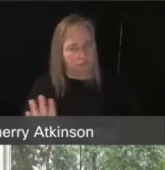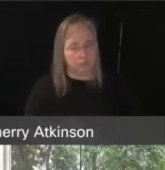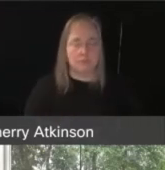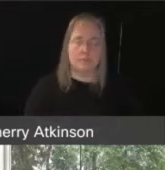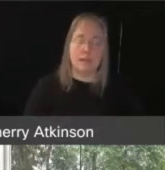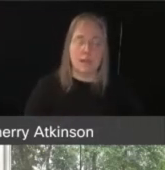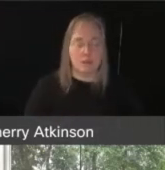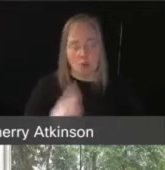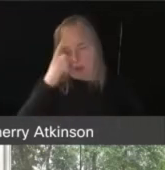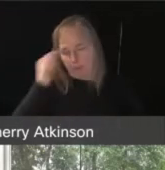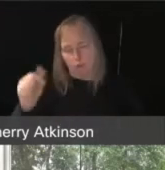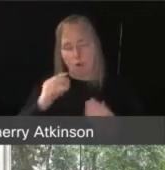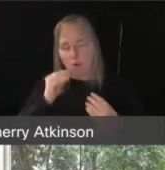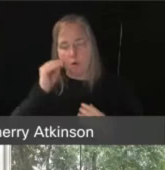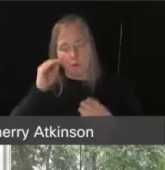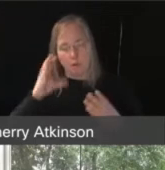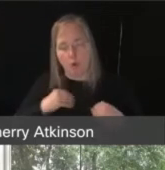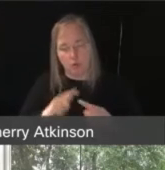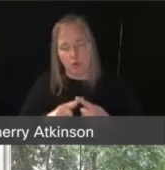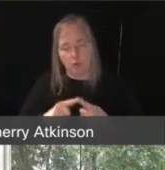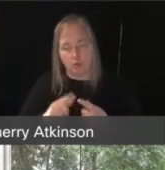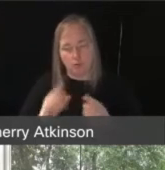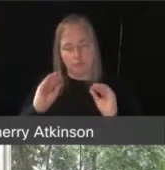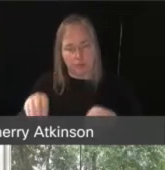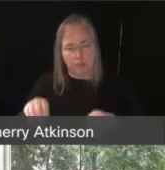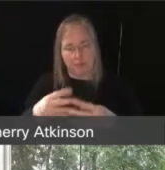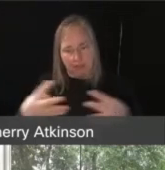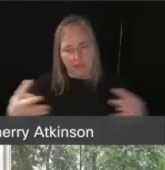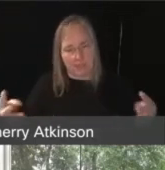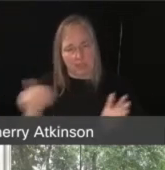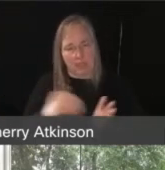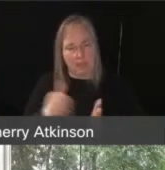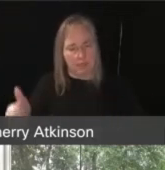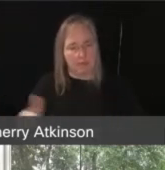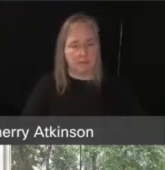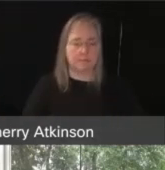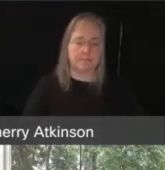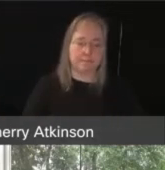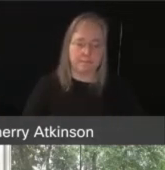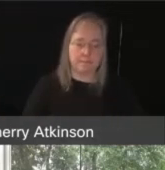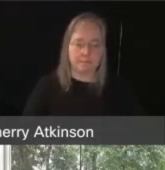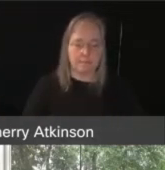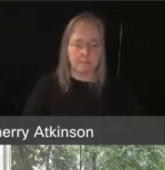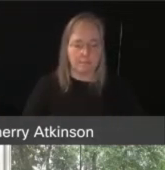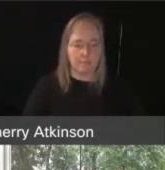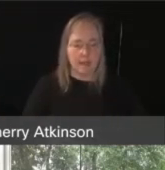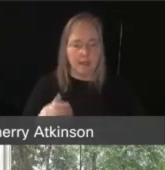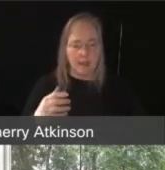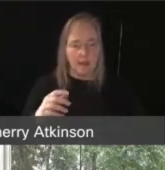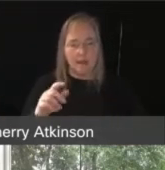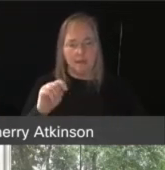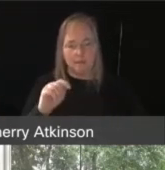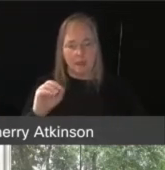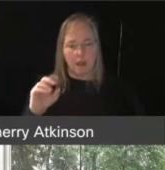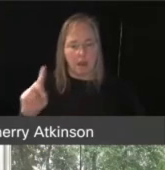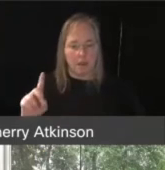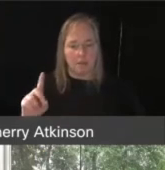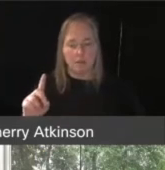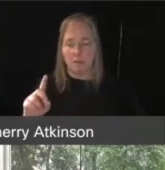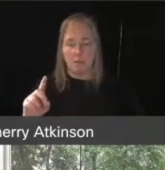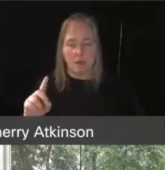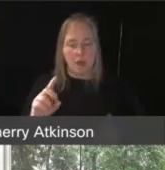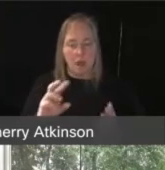I have a question, Todd Arterburn here. So I just some back of the envelope calculations. The last 3 years,